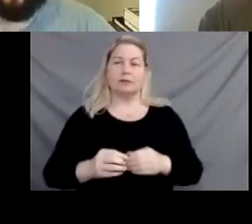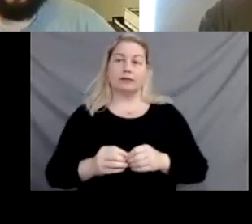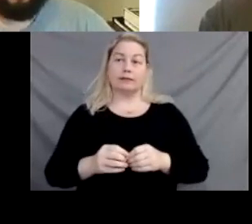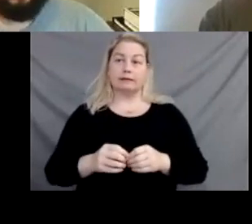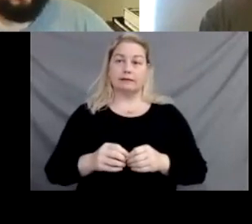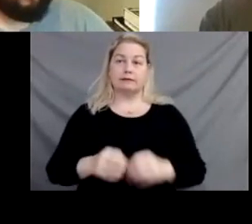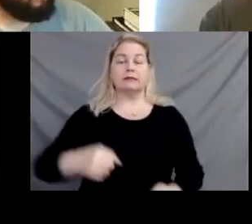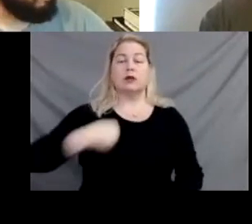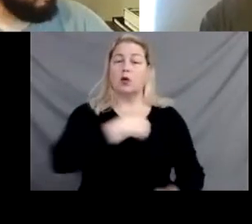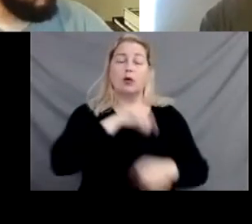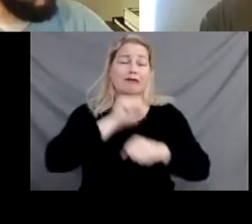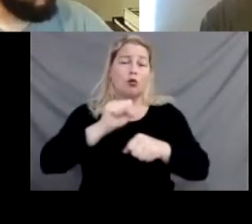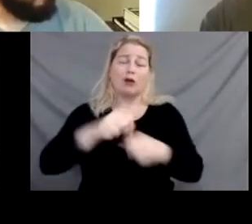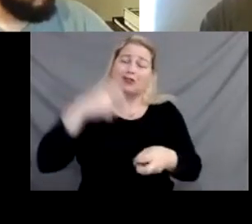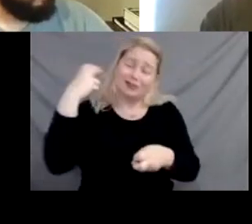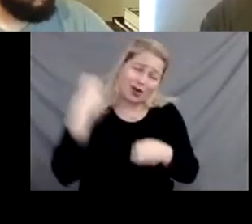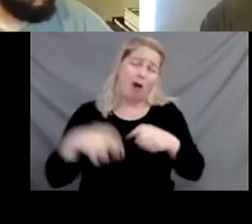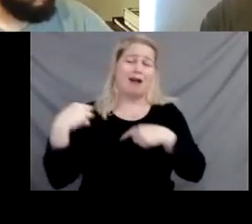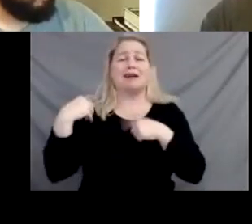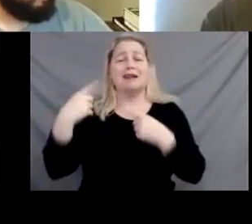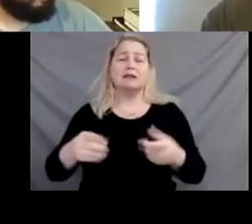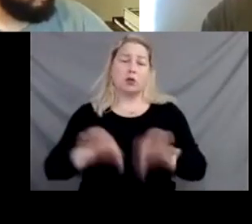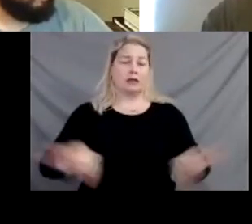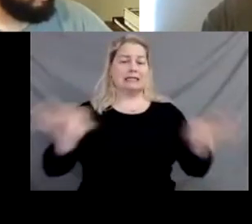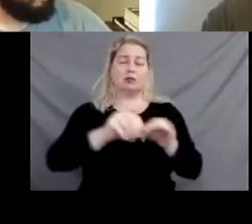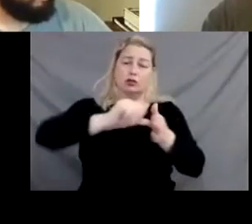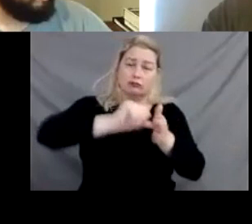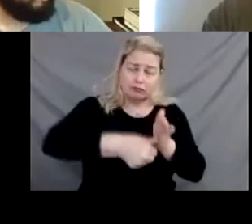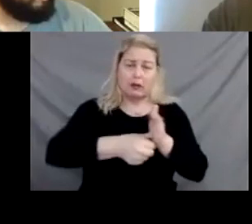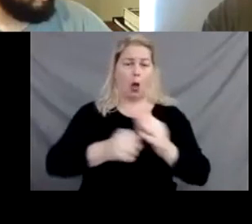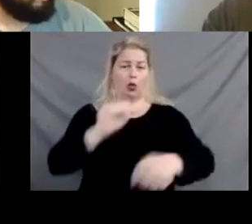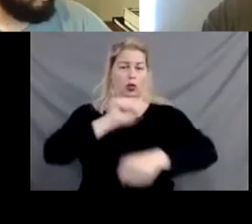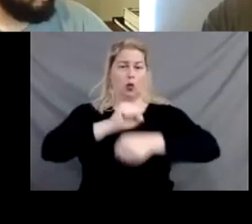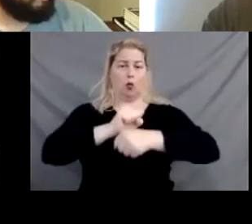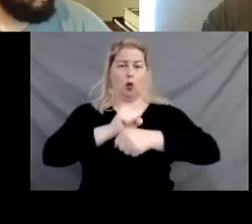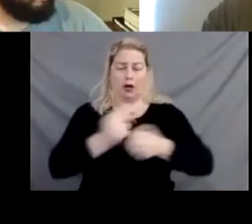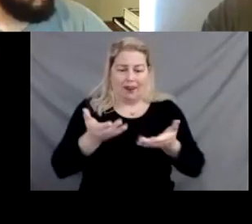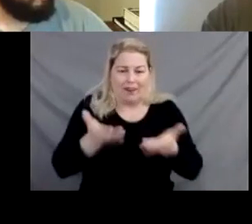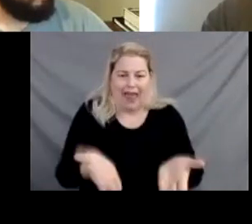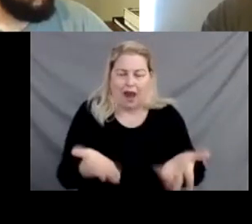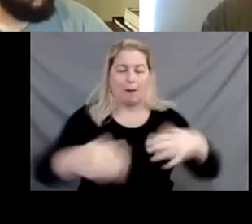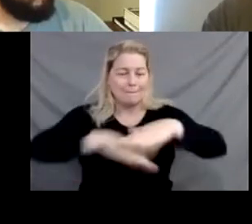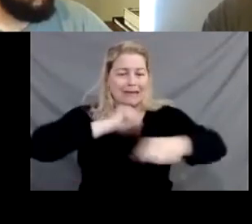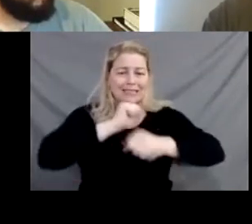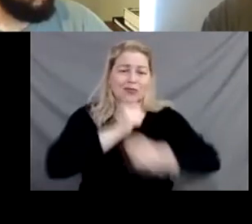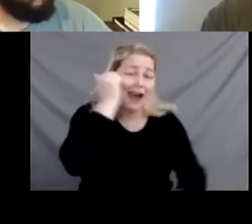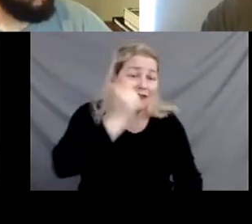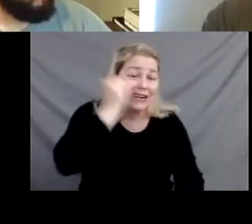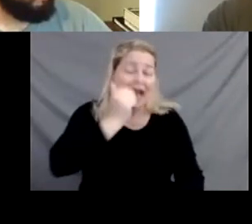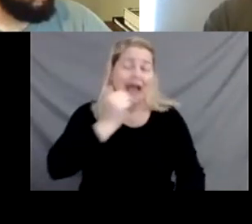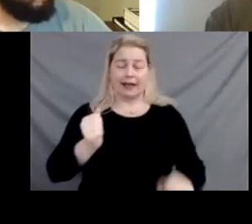that it's important to highlight what we are leaving on the ground, our will to continue to work if we're needed, and